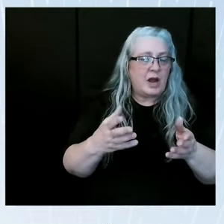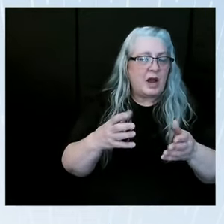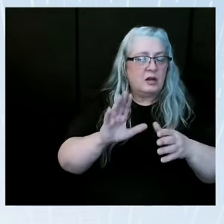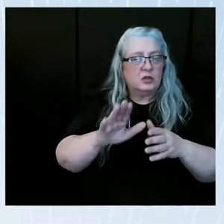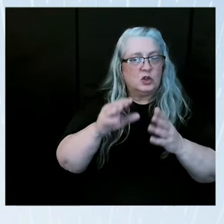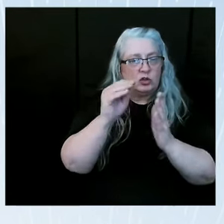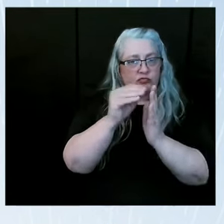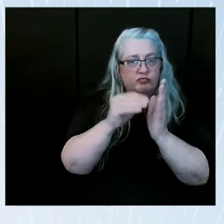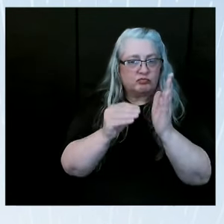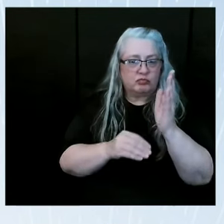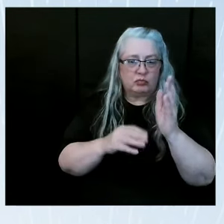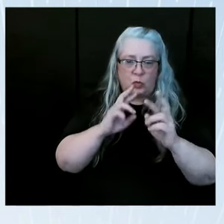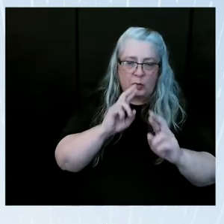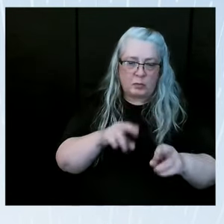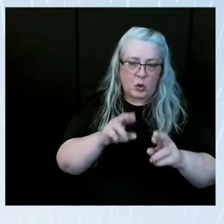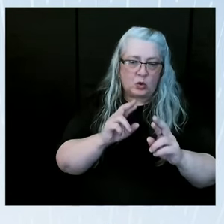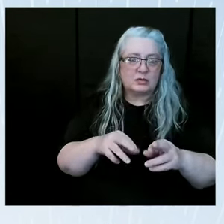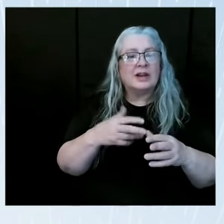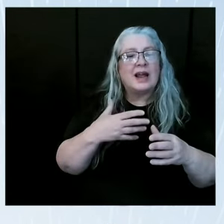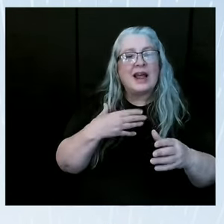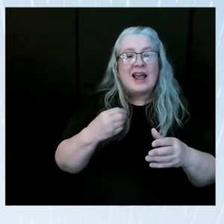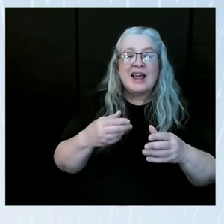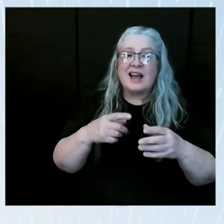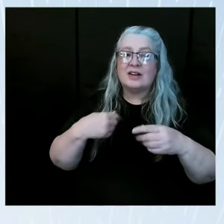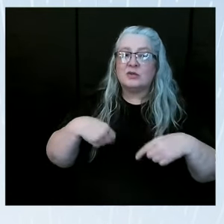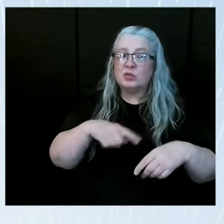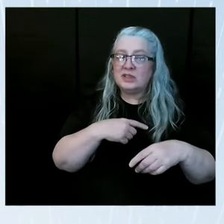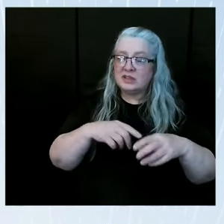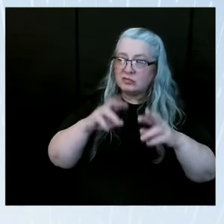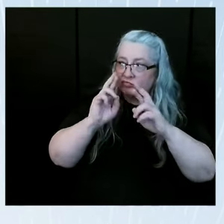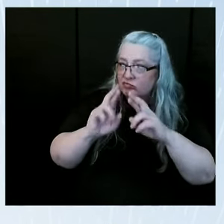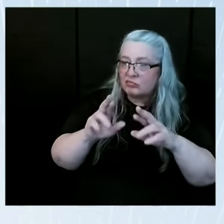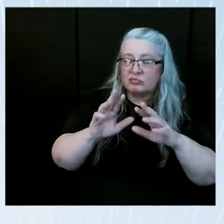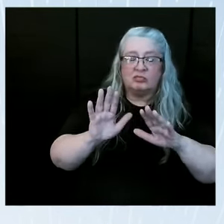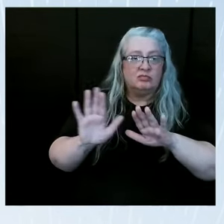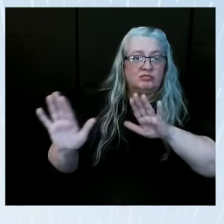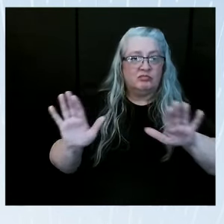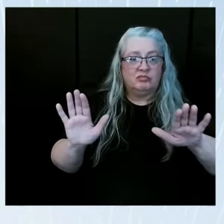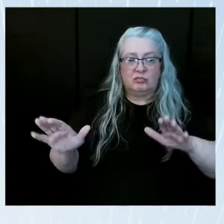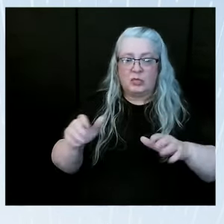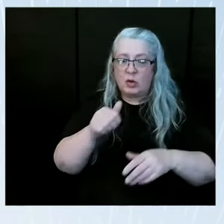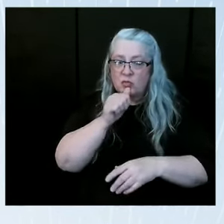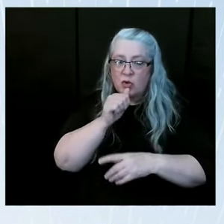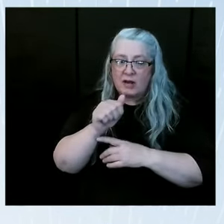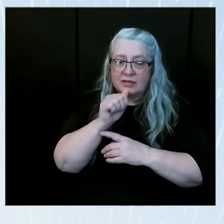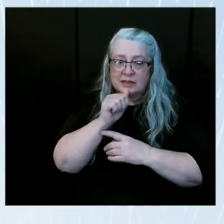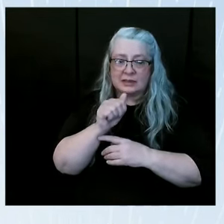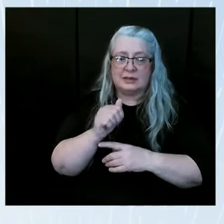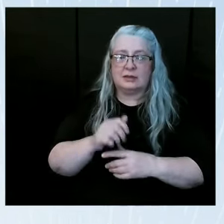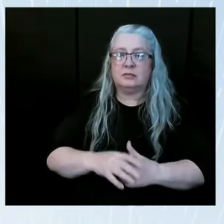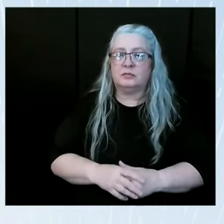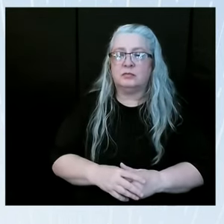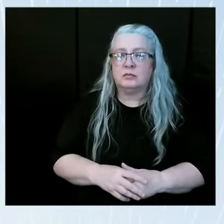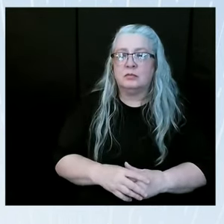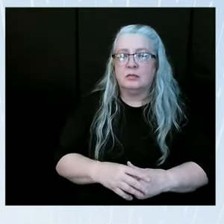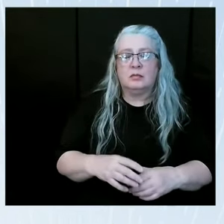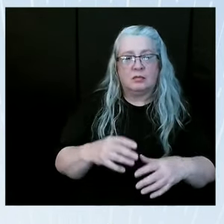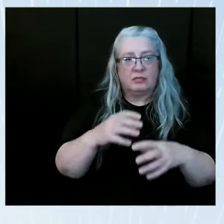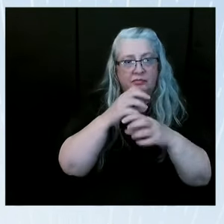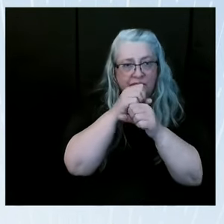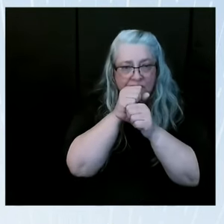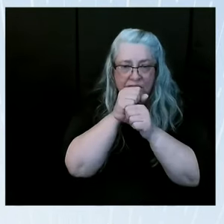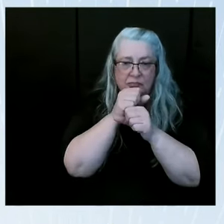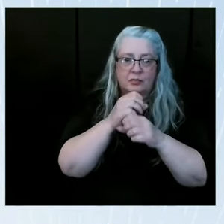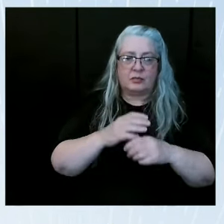victims. Second, we have been doubling down on our commitment to prevent and address human trafficking through what our own department